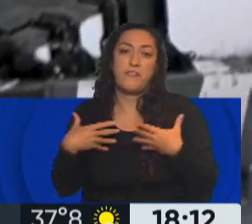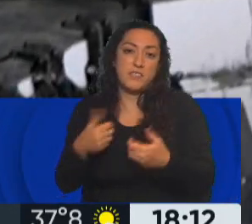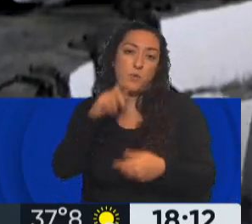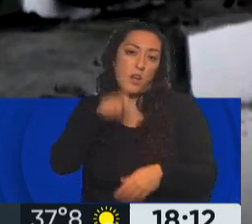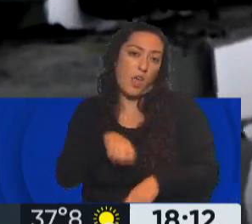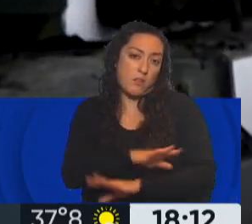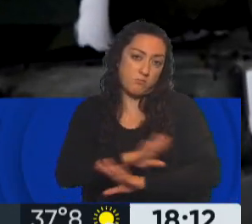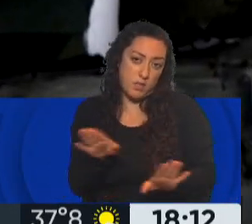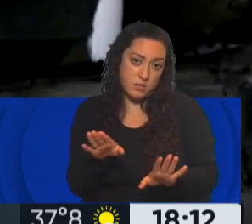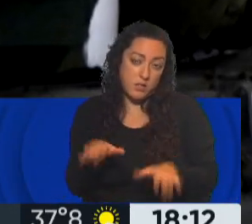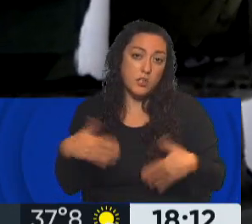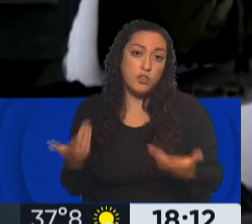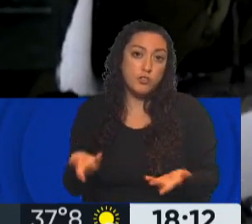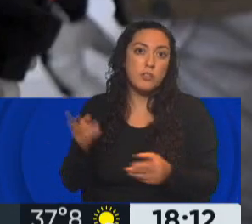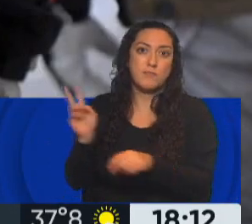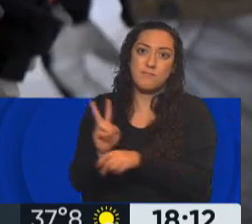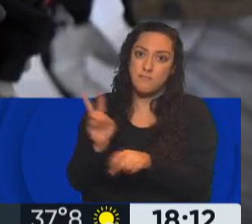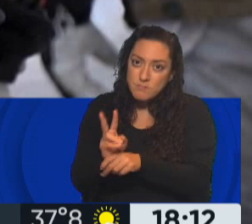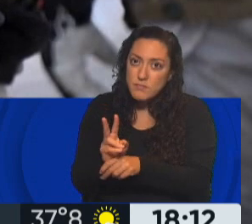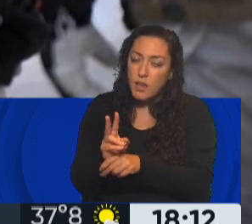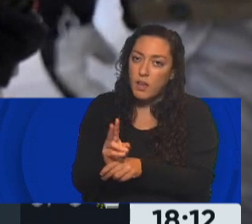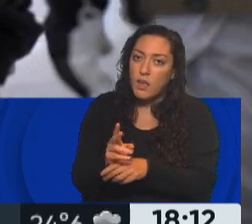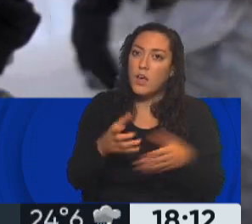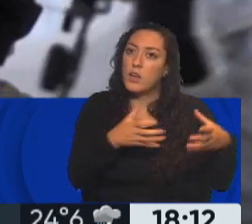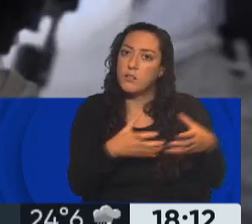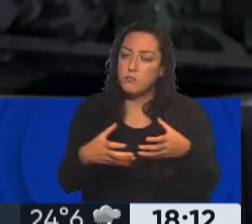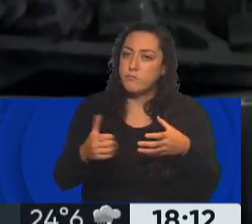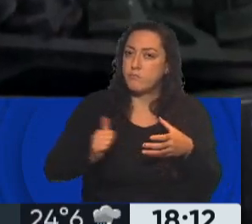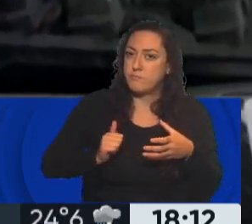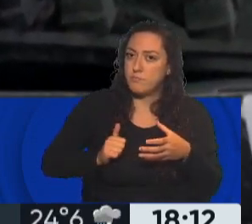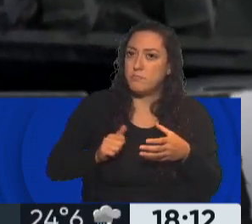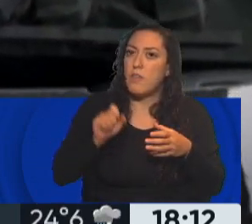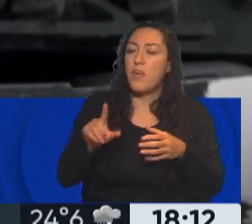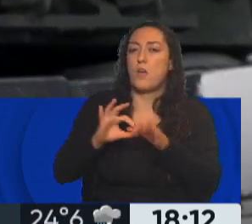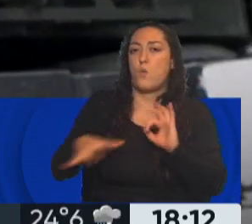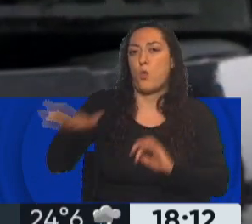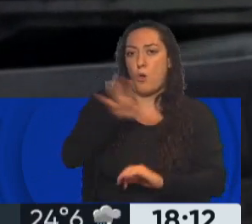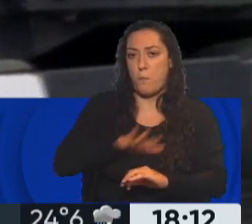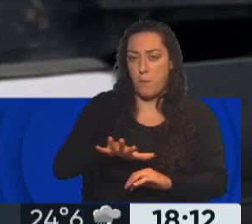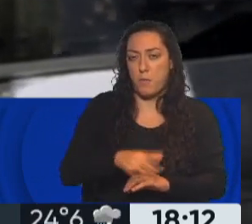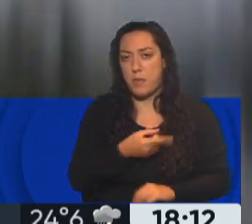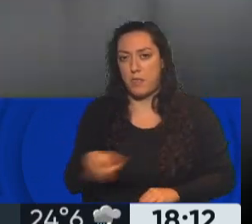de posguerra que ofrecería Trump comprendería fuerzas exclusivamente europeas.